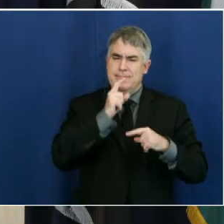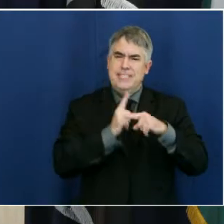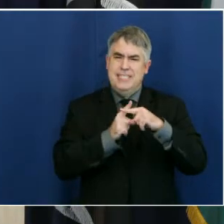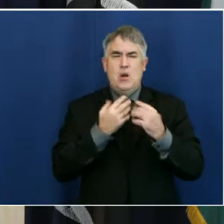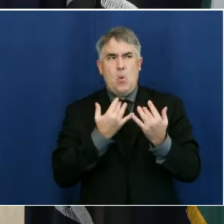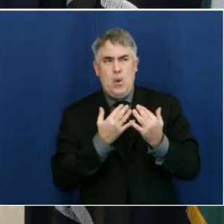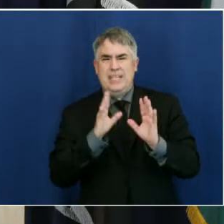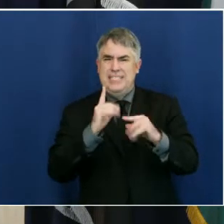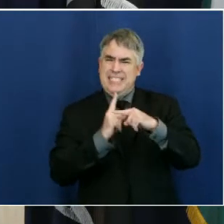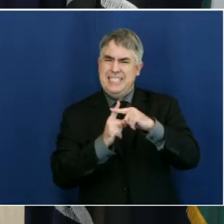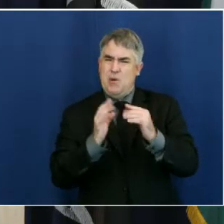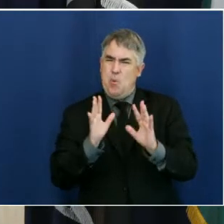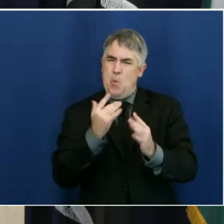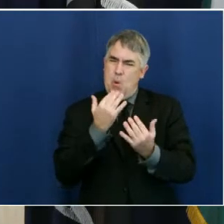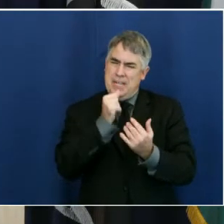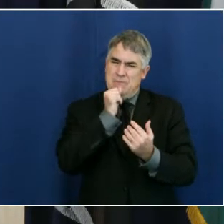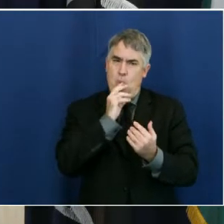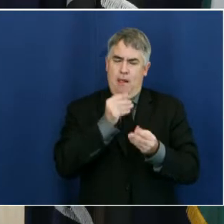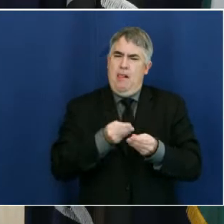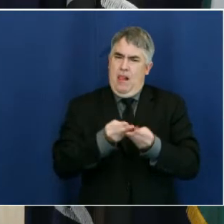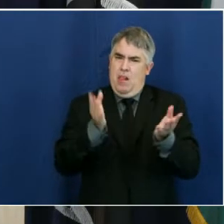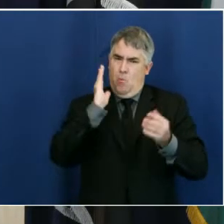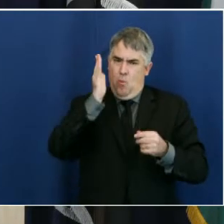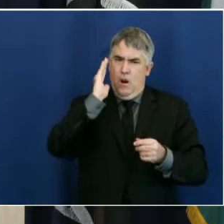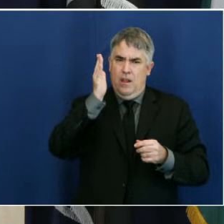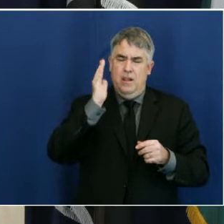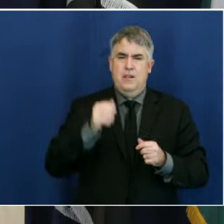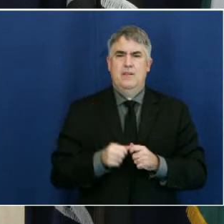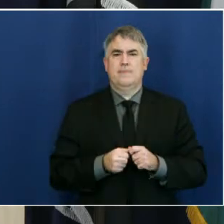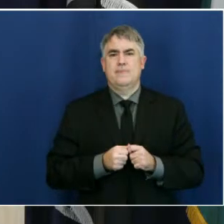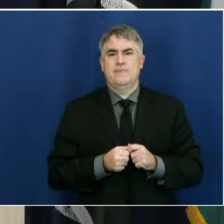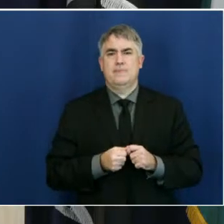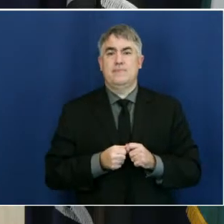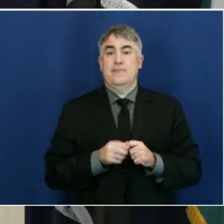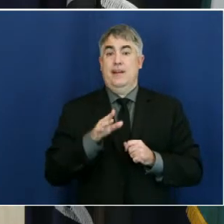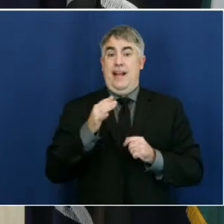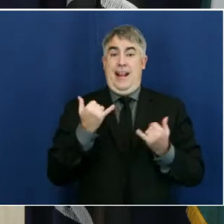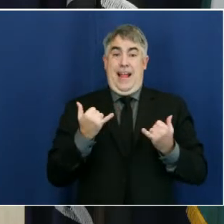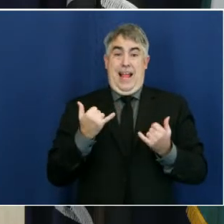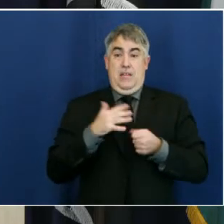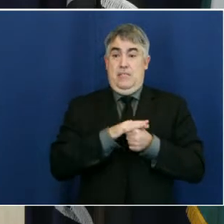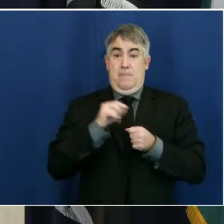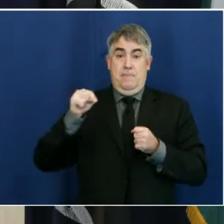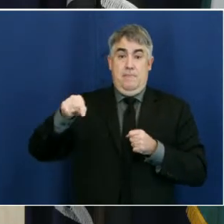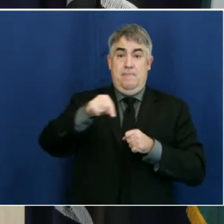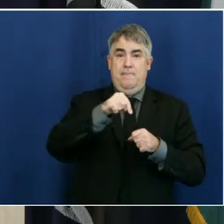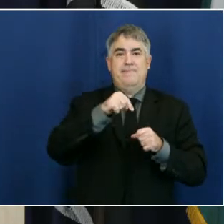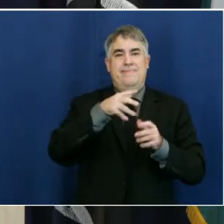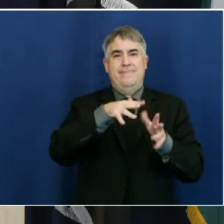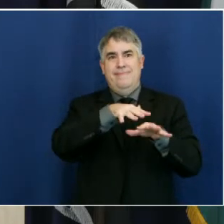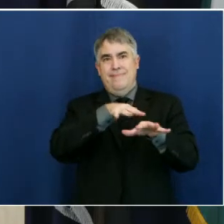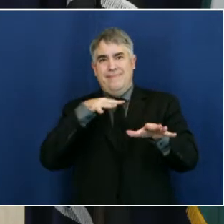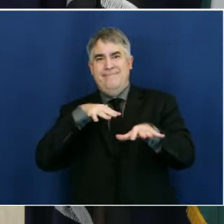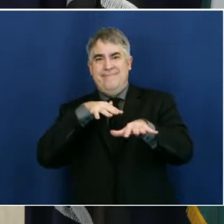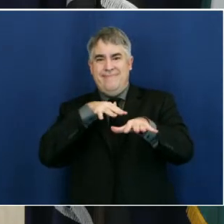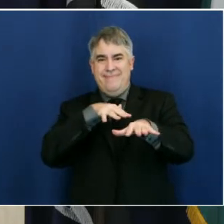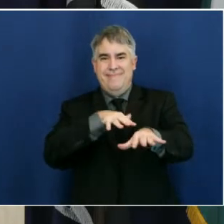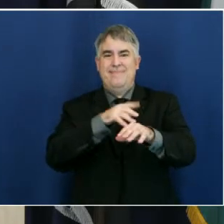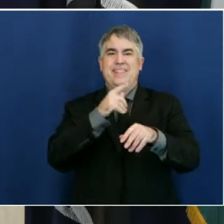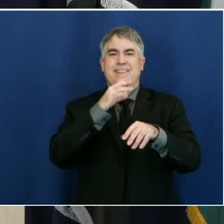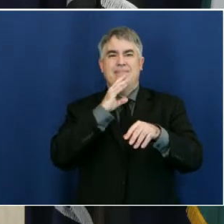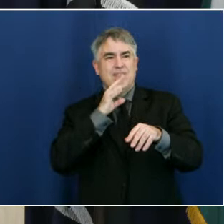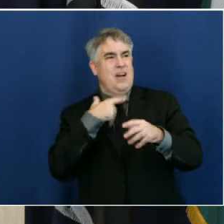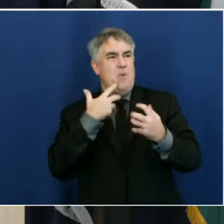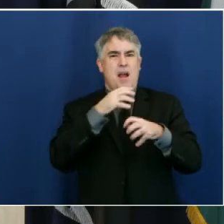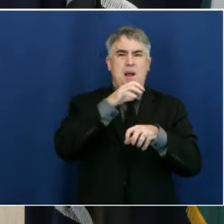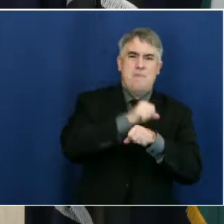know in some cases there are instances of traffic and backups and people having difficulty getting appointments because they aren't available. But again,